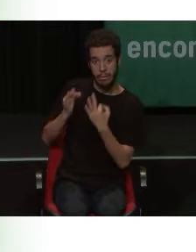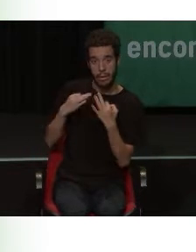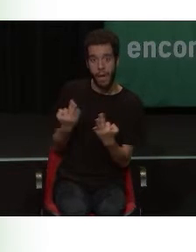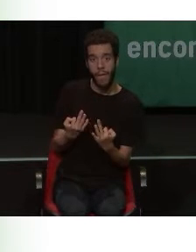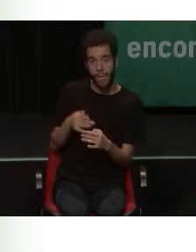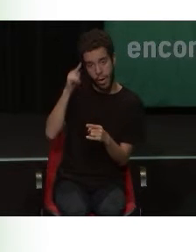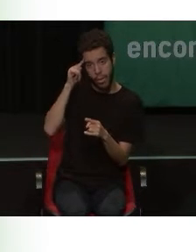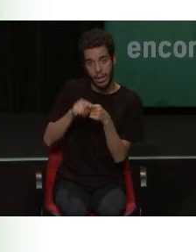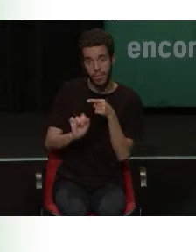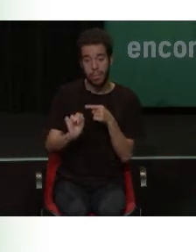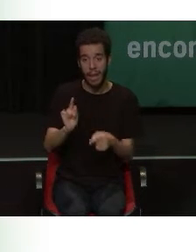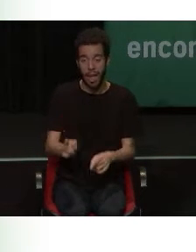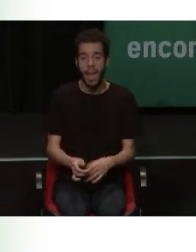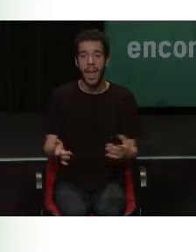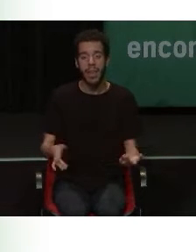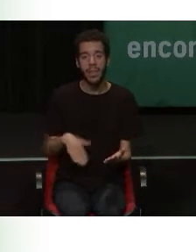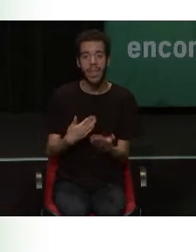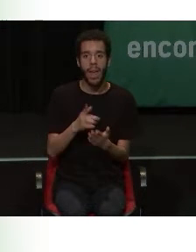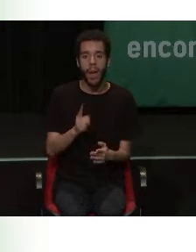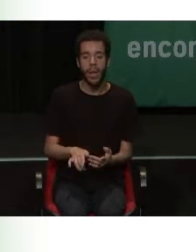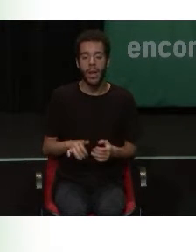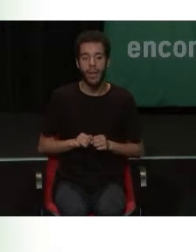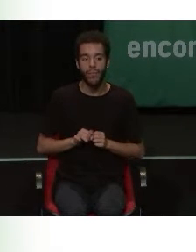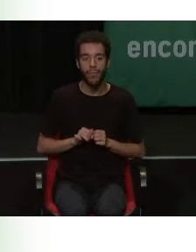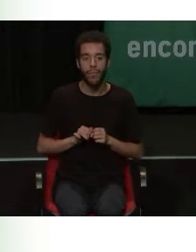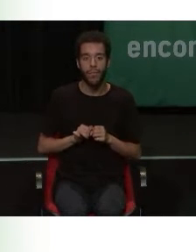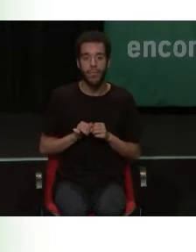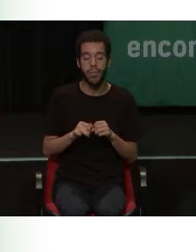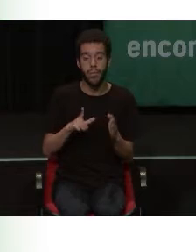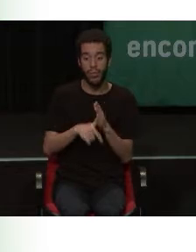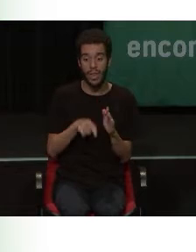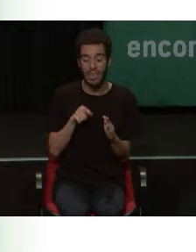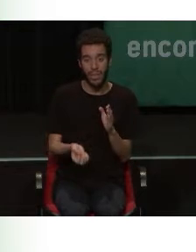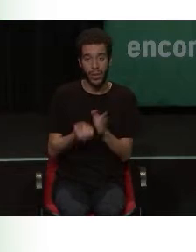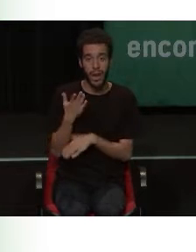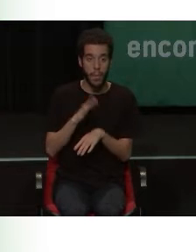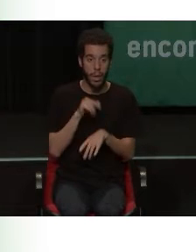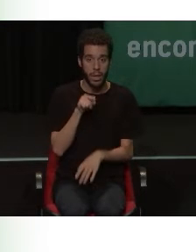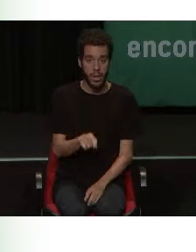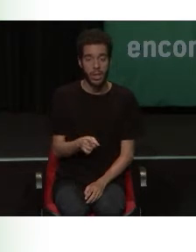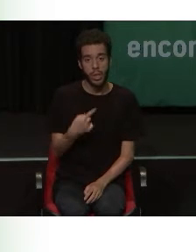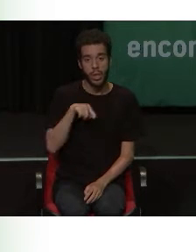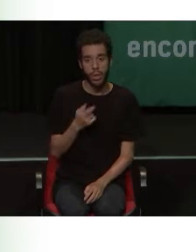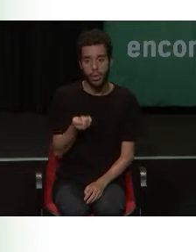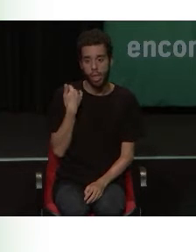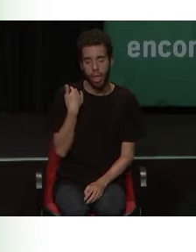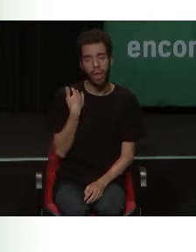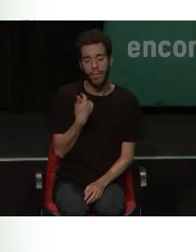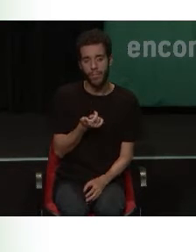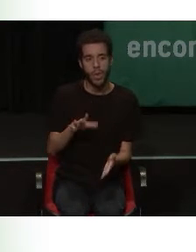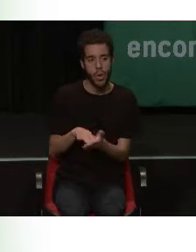that look after us was one of the reasons, one of the targets reasons for this